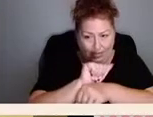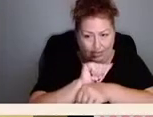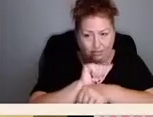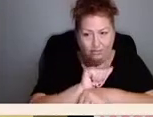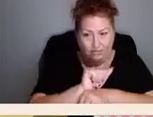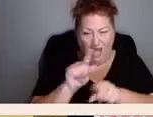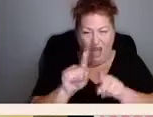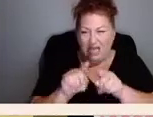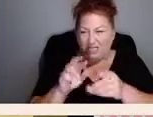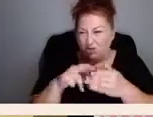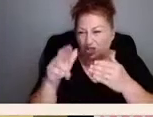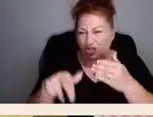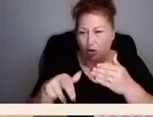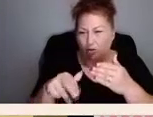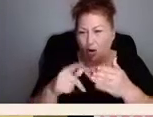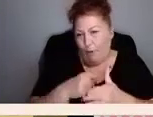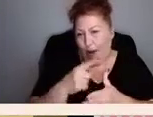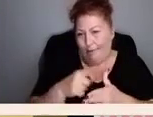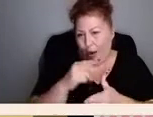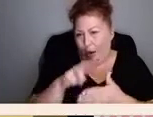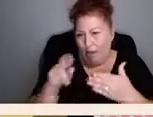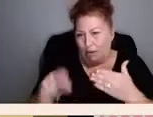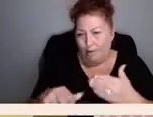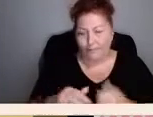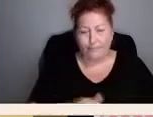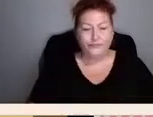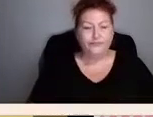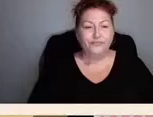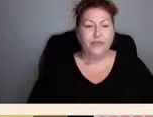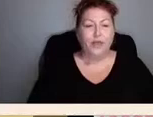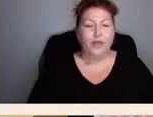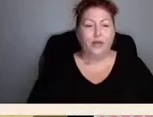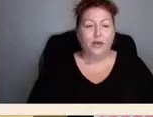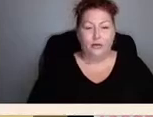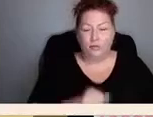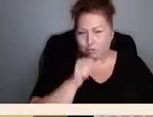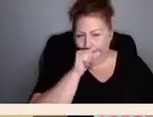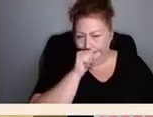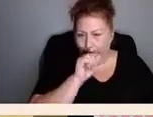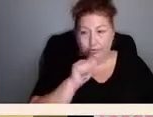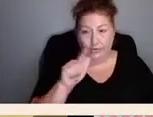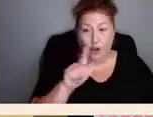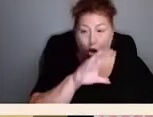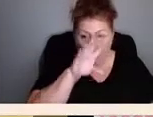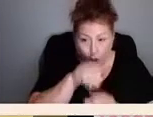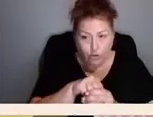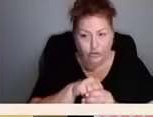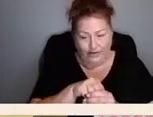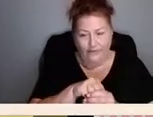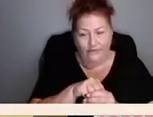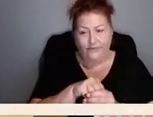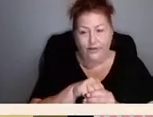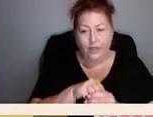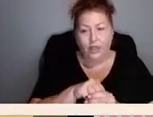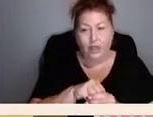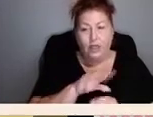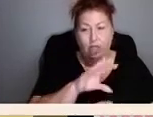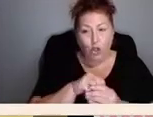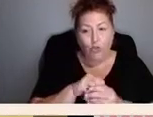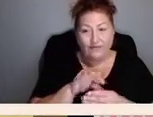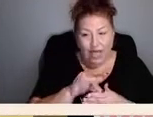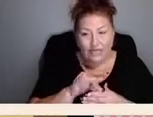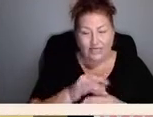their outcomes, as a primary outcome. They are all inclusive in inclusive